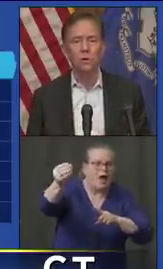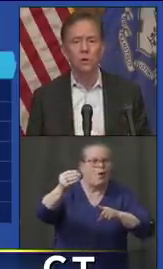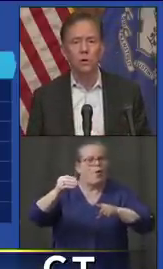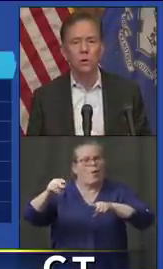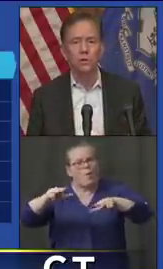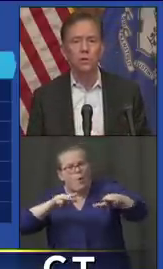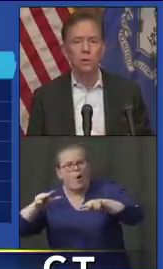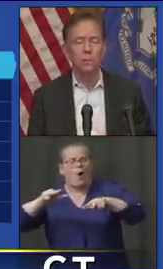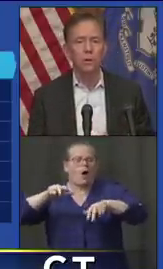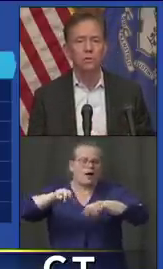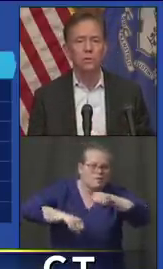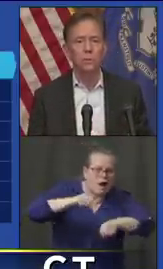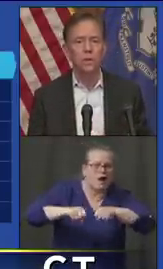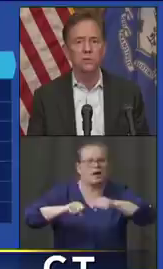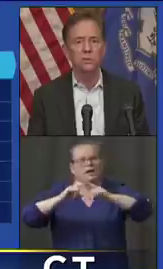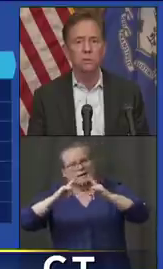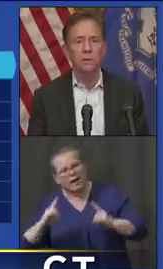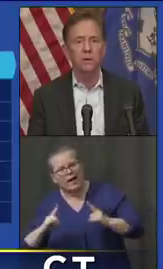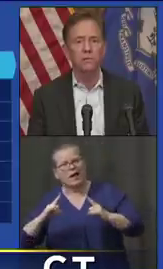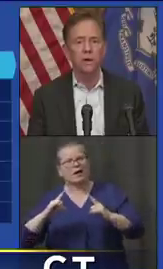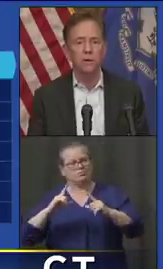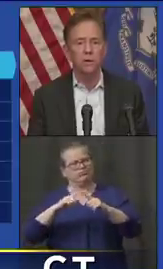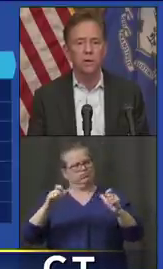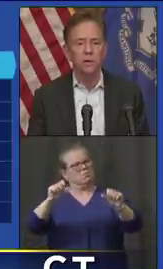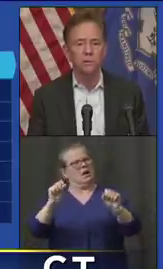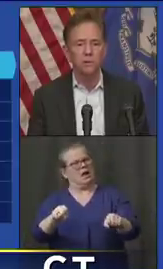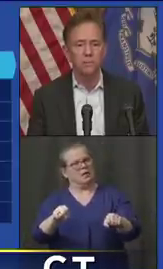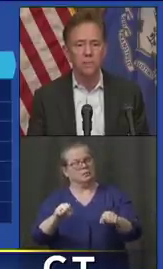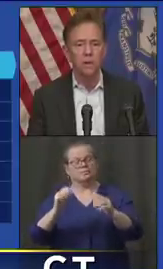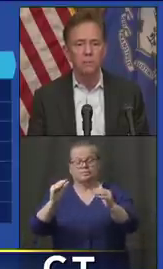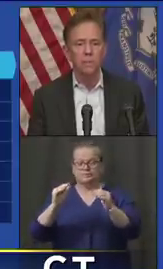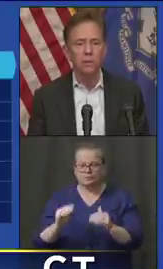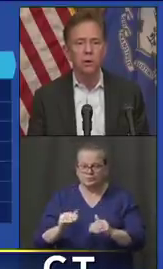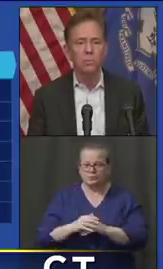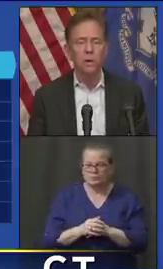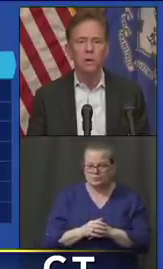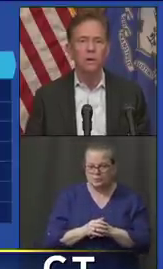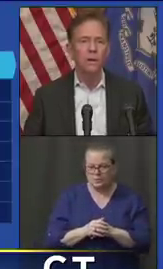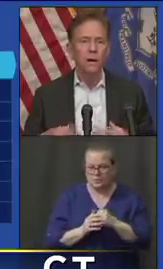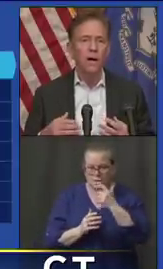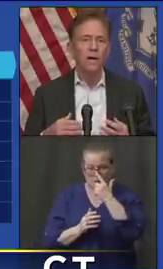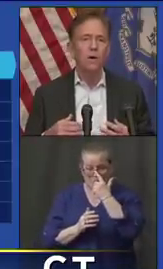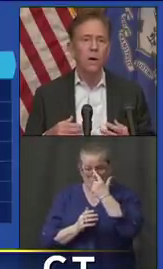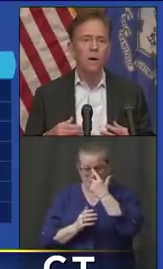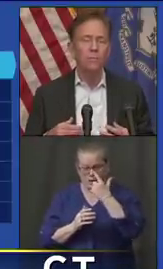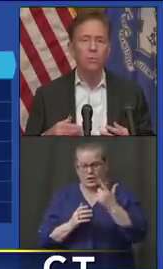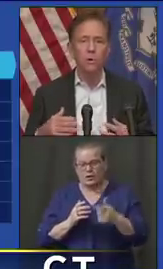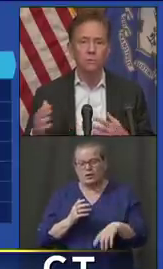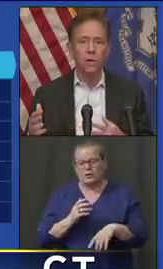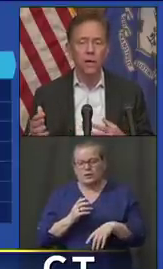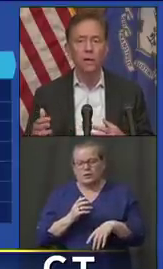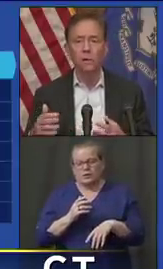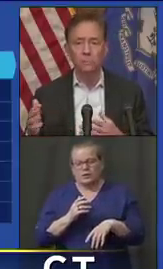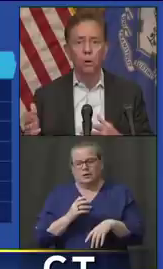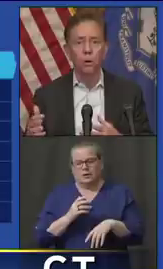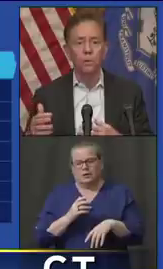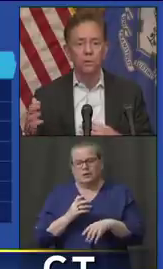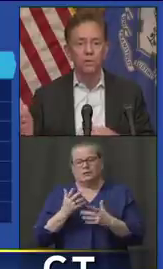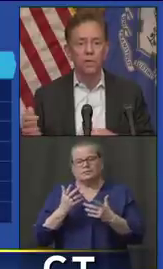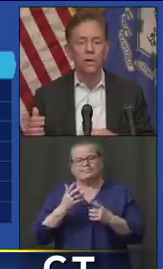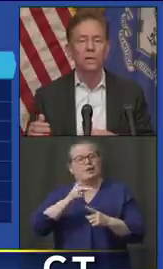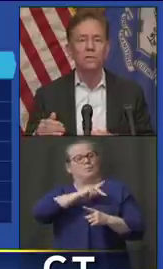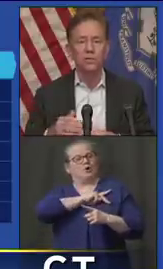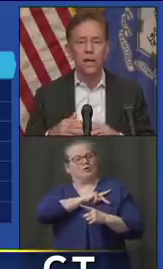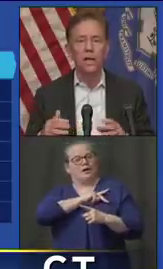little note of caution on a personal basis, but I'm going to follow the lead of people who know better. I know how important hair,